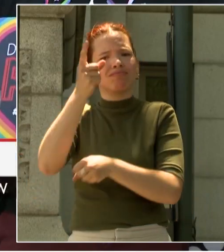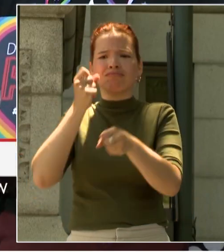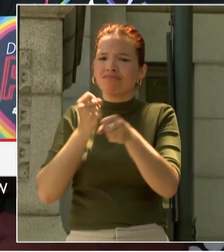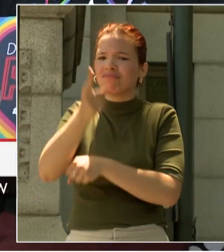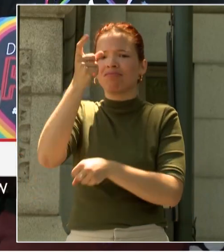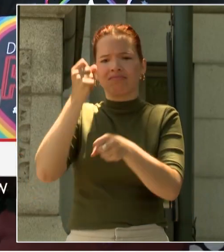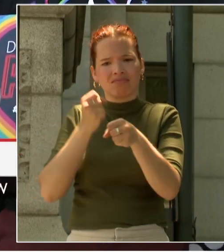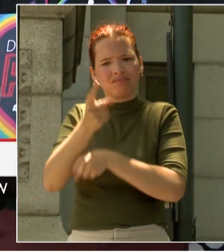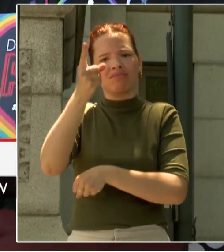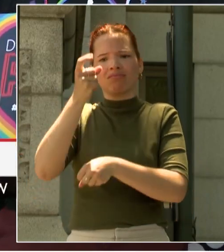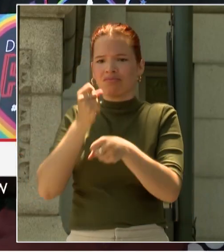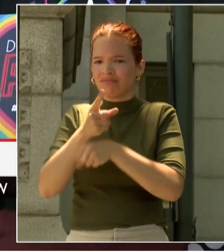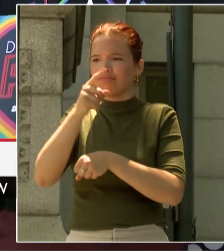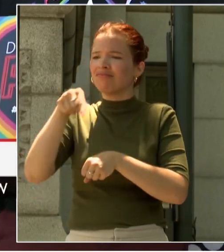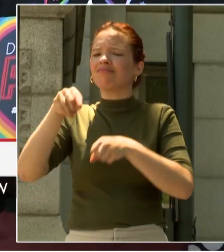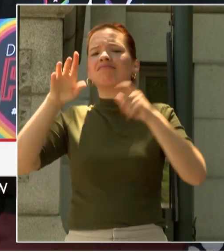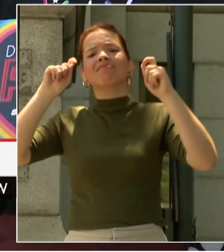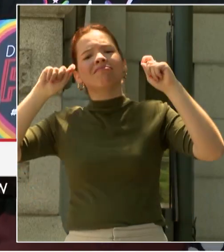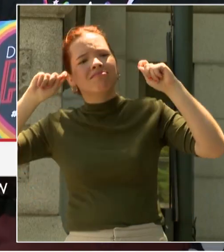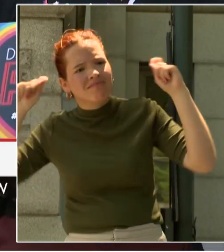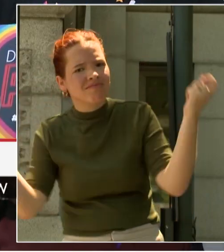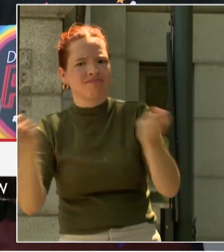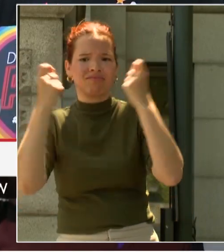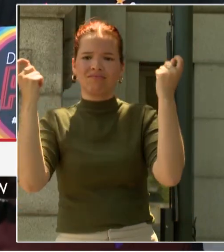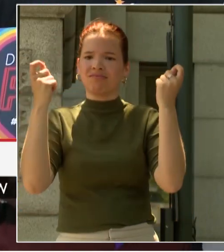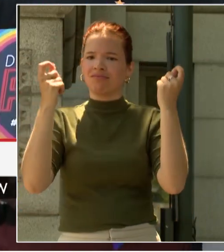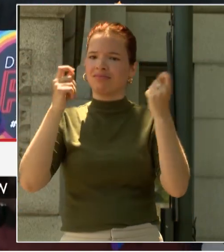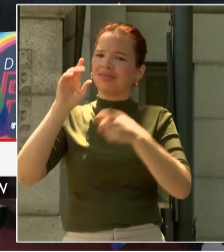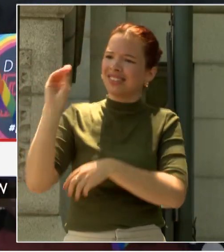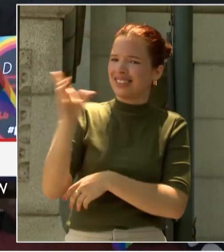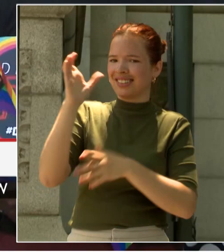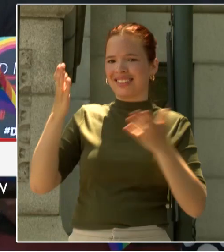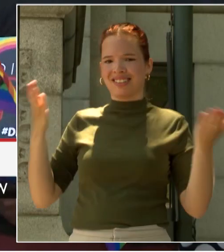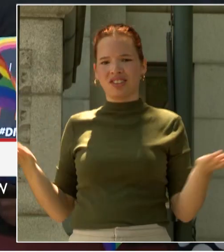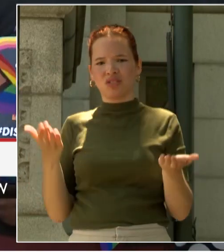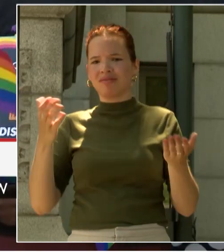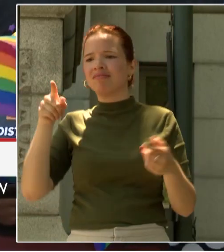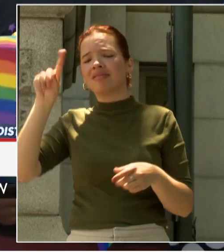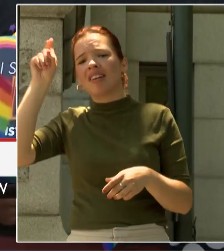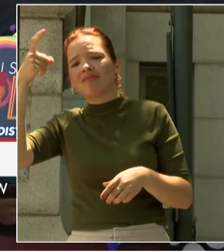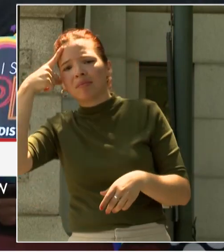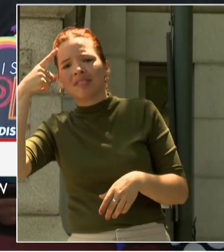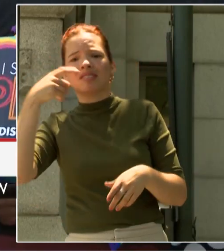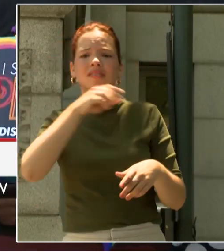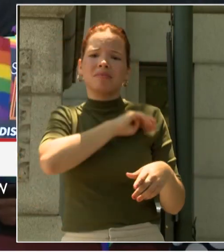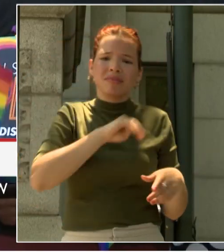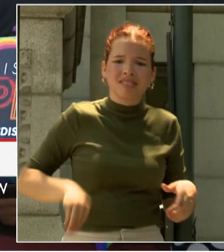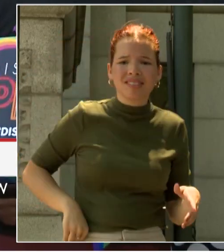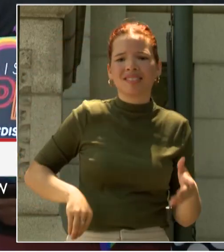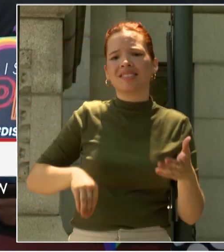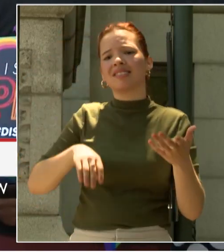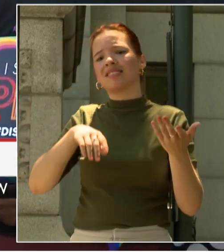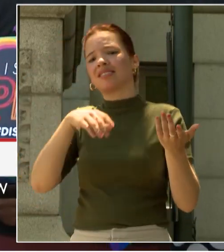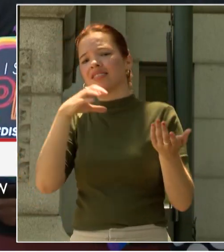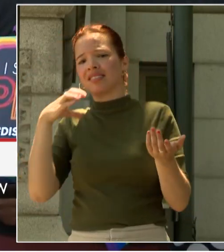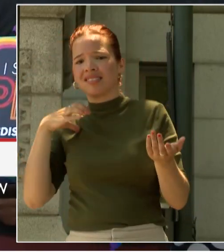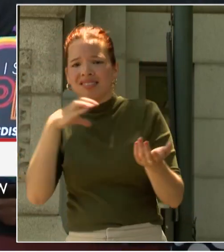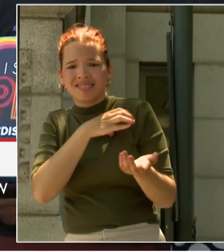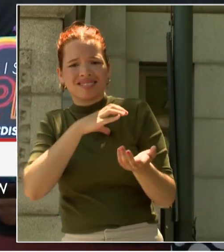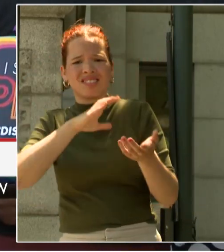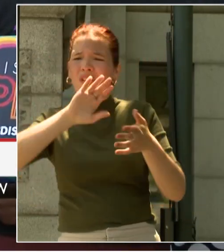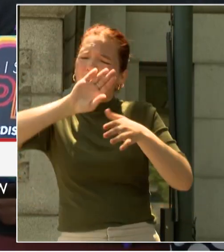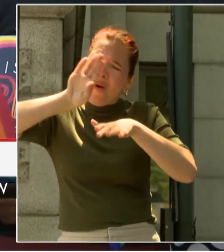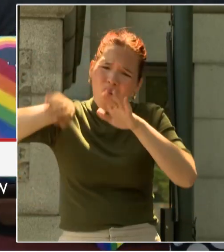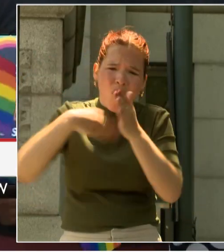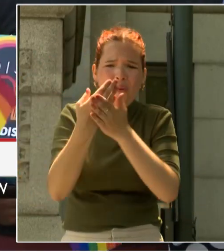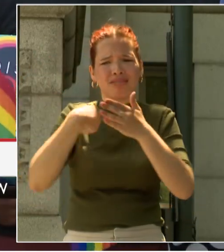The District of Columbia, the government, the mayor, the council very much celebrates